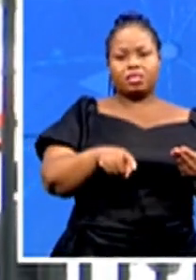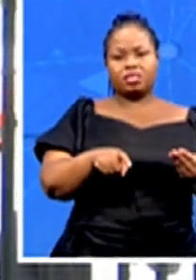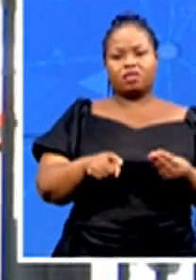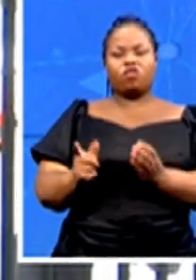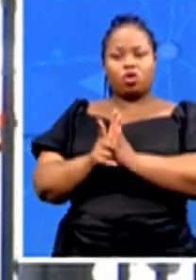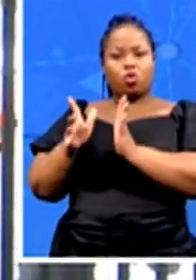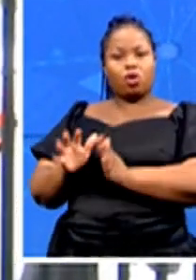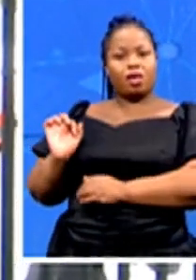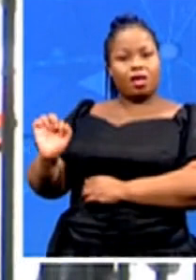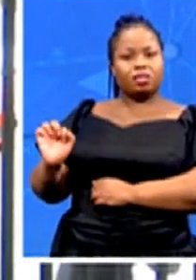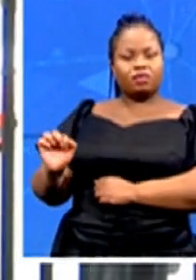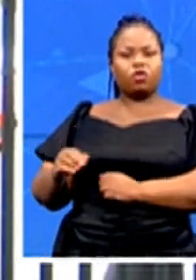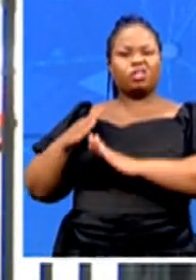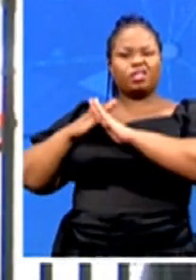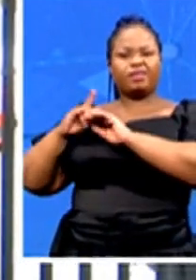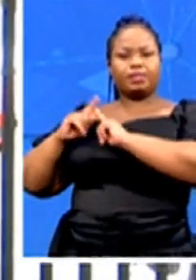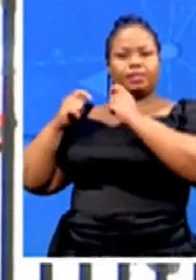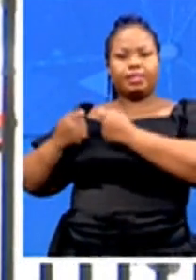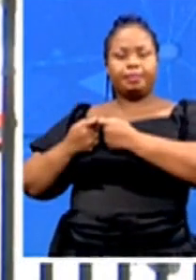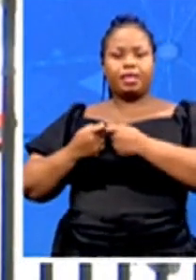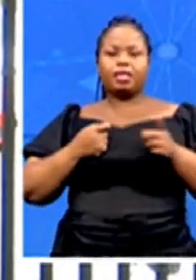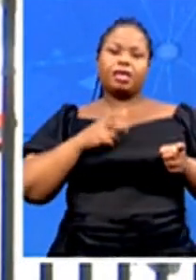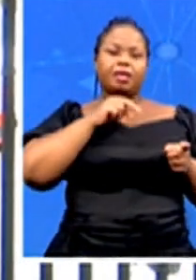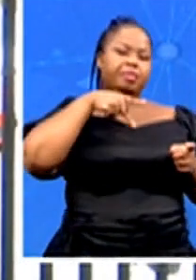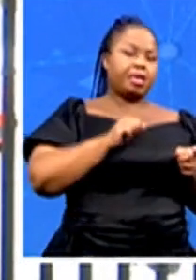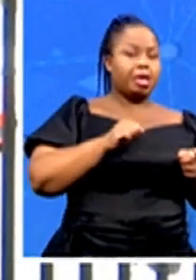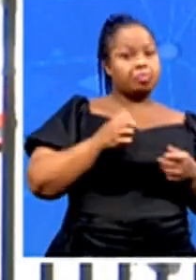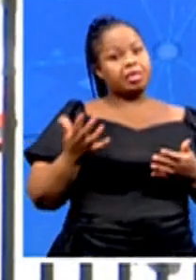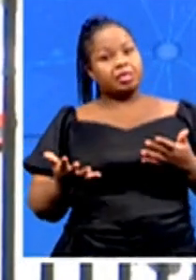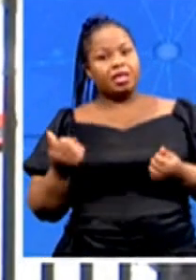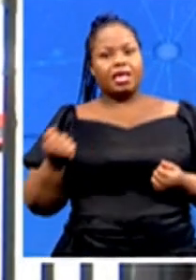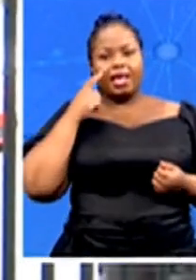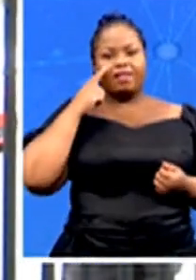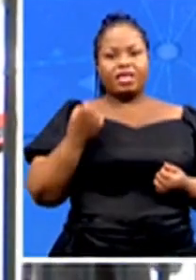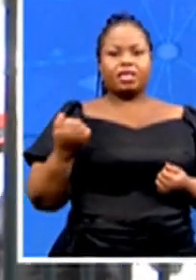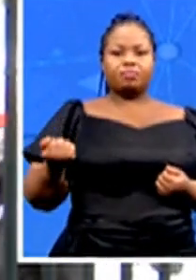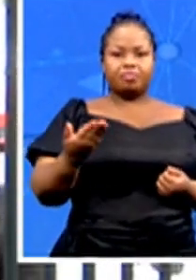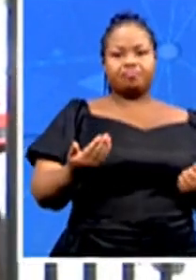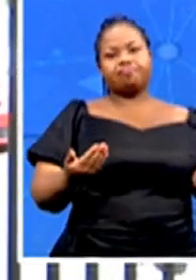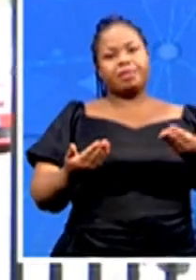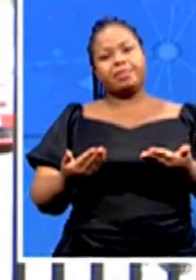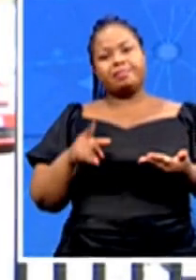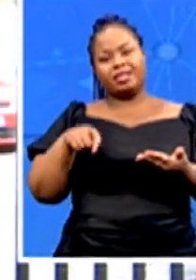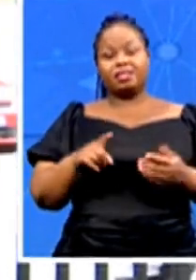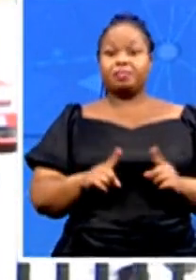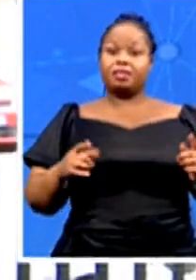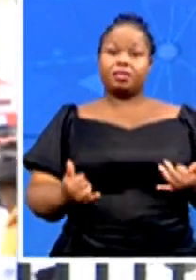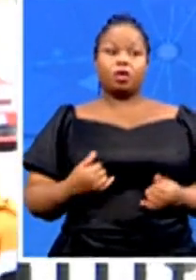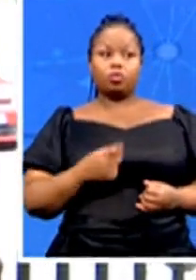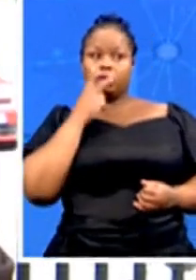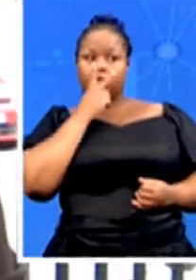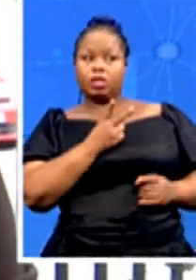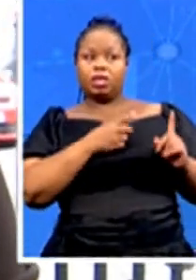of the state. So by seeing Mr. Fraser here, the outgoing National Commissioner of Correctional Services,